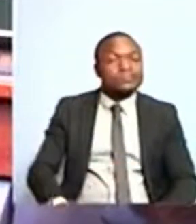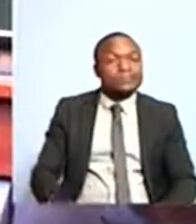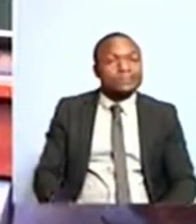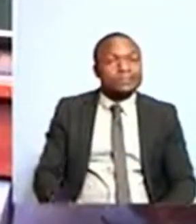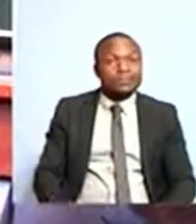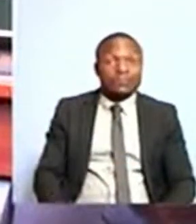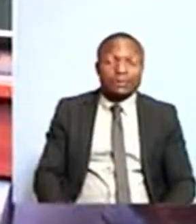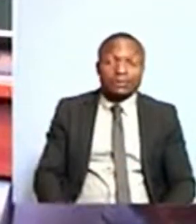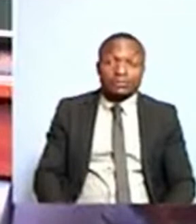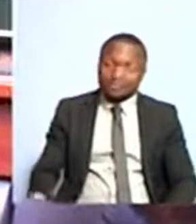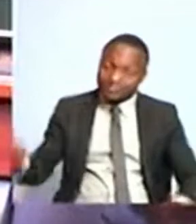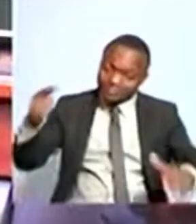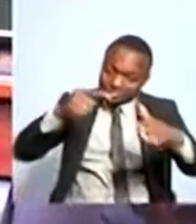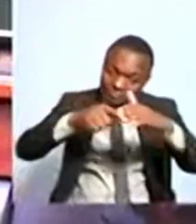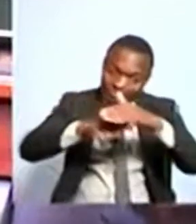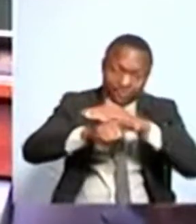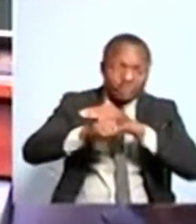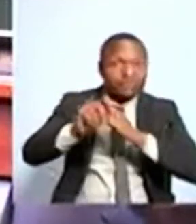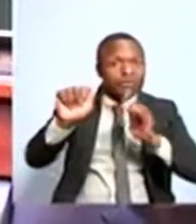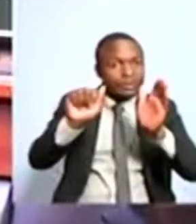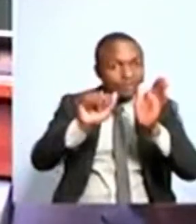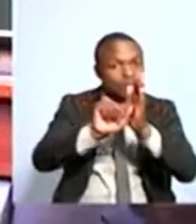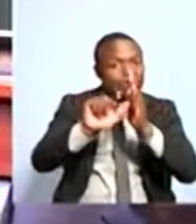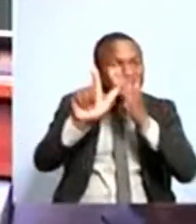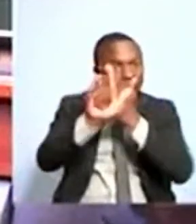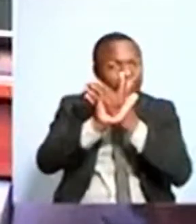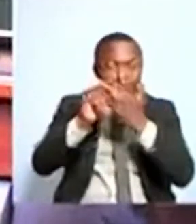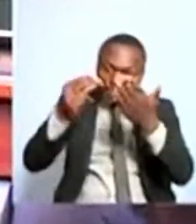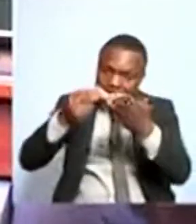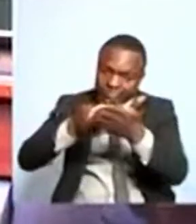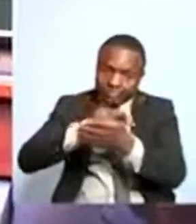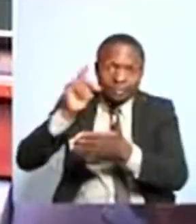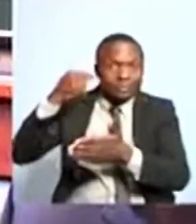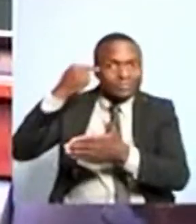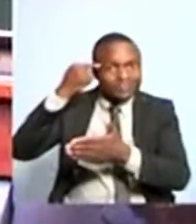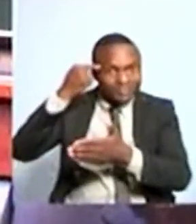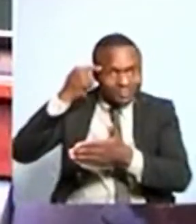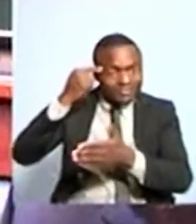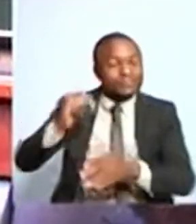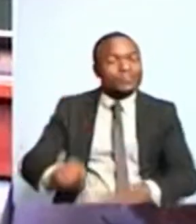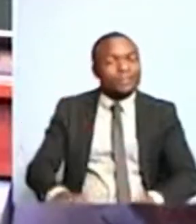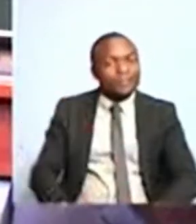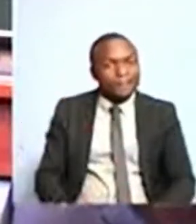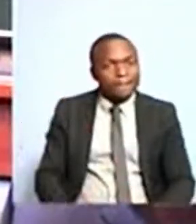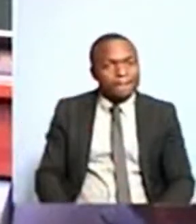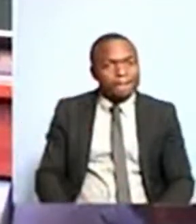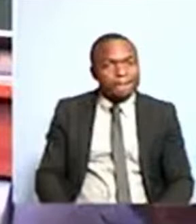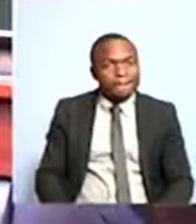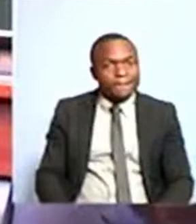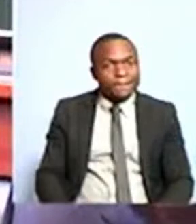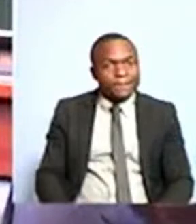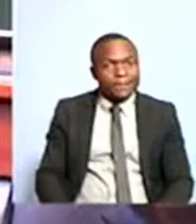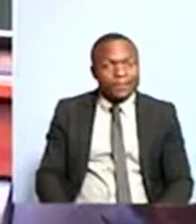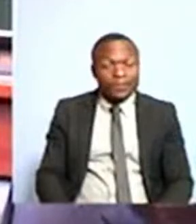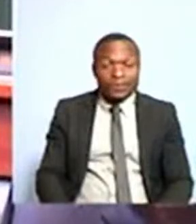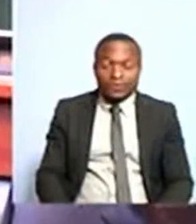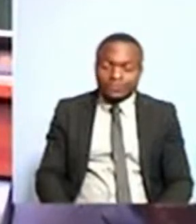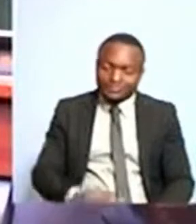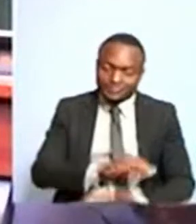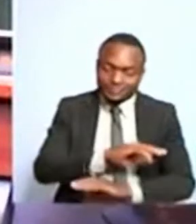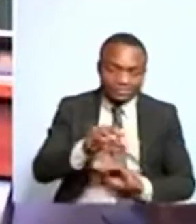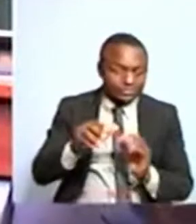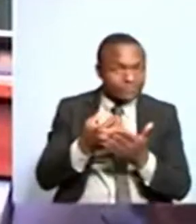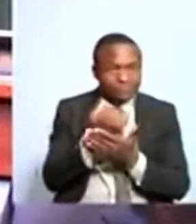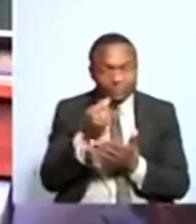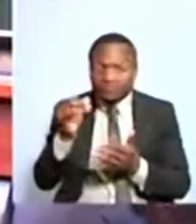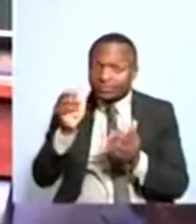we came in August as the New Dawn government. And so all the issues that talk